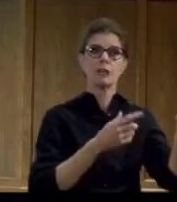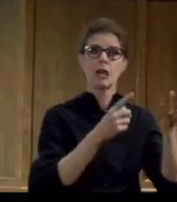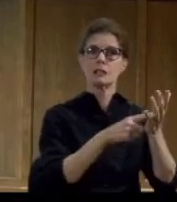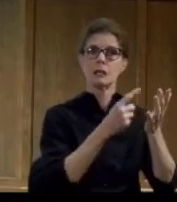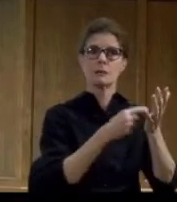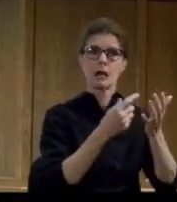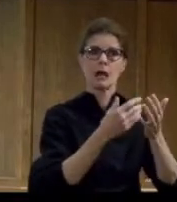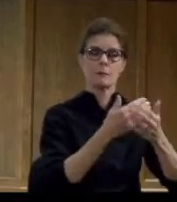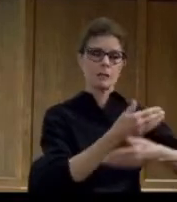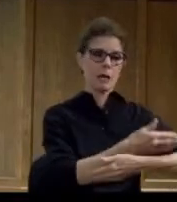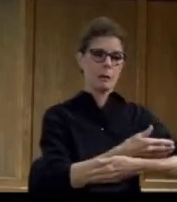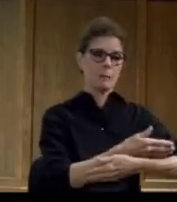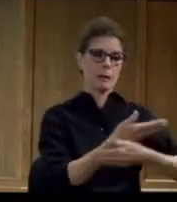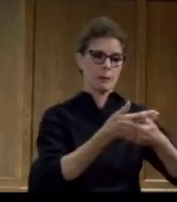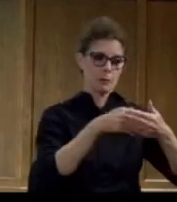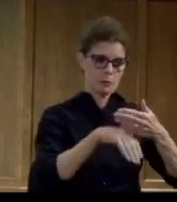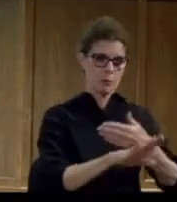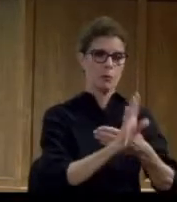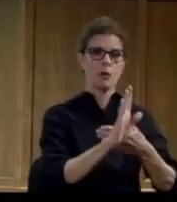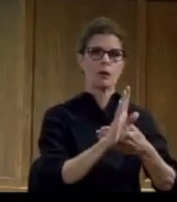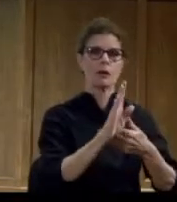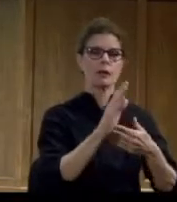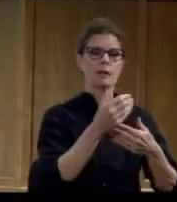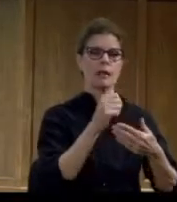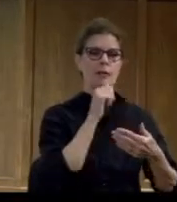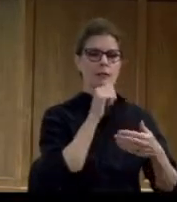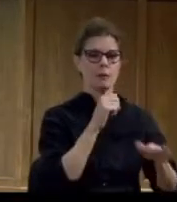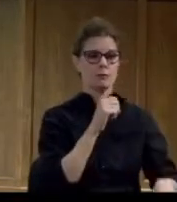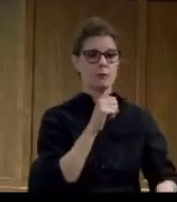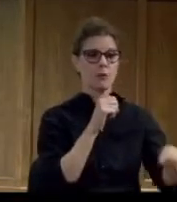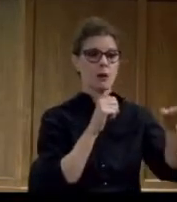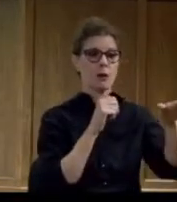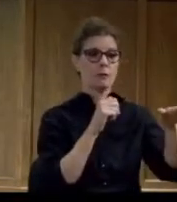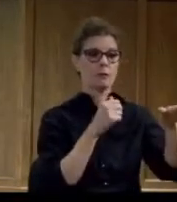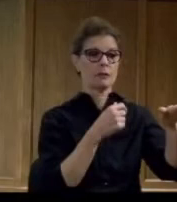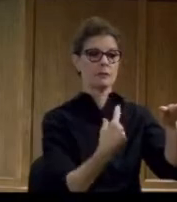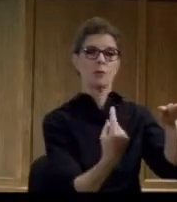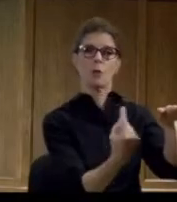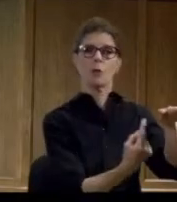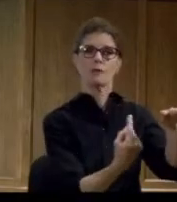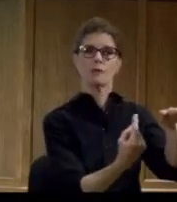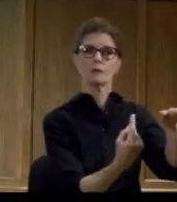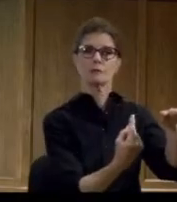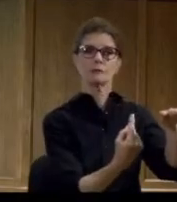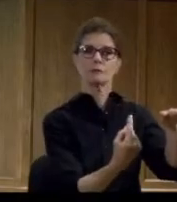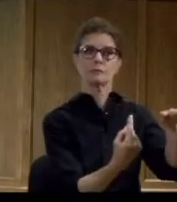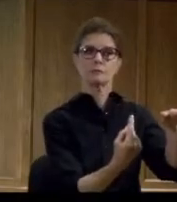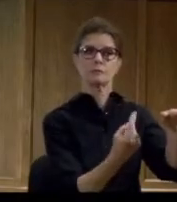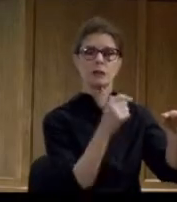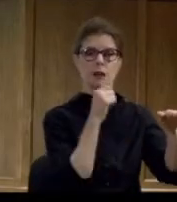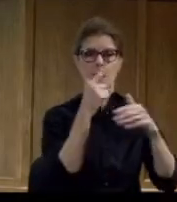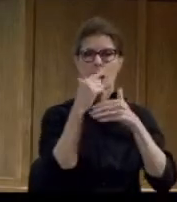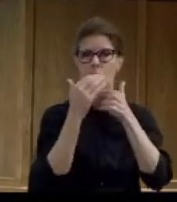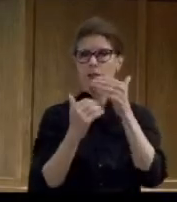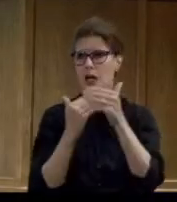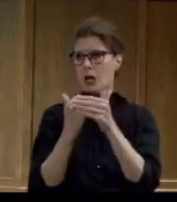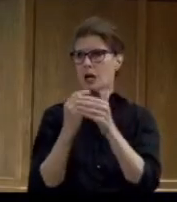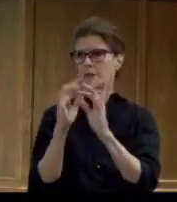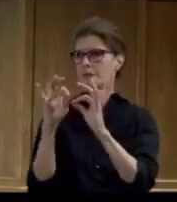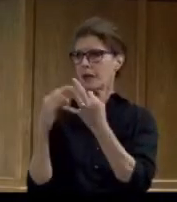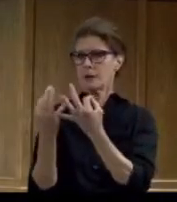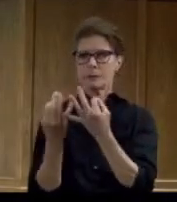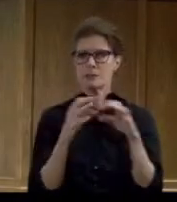born and they would not be discarded, but they would grow up as orphans. And there wouldn't be a lot of kind, gracious, loving families take them